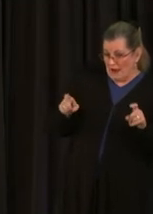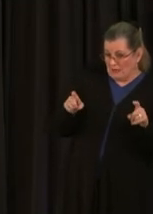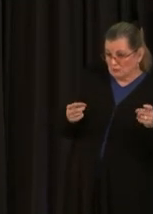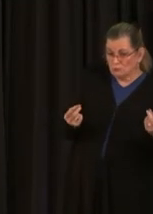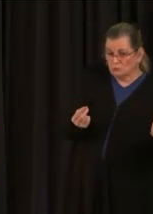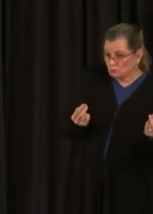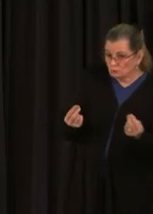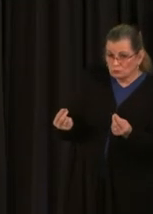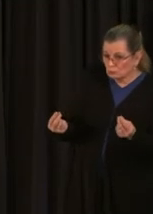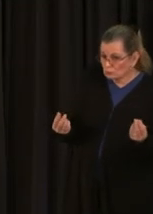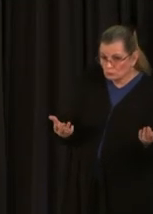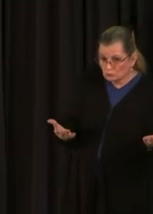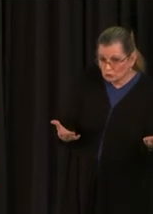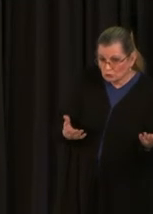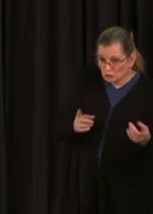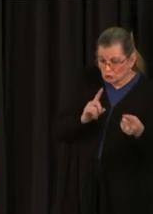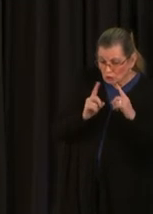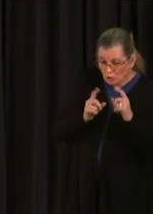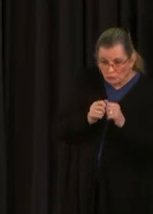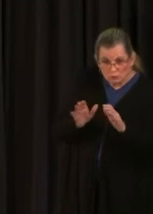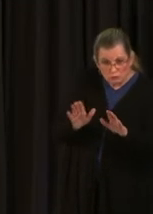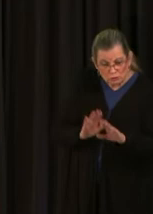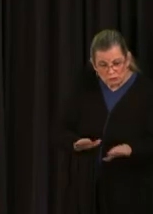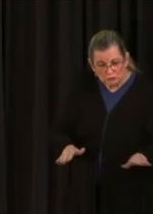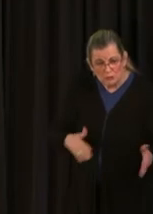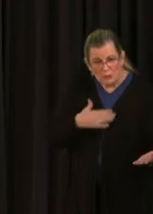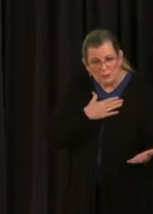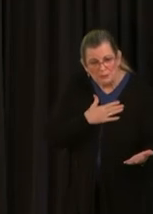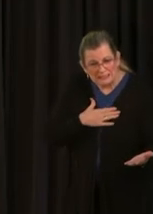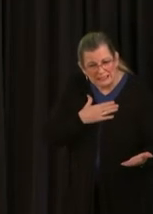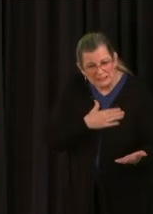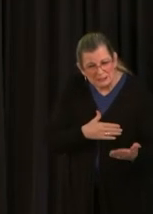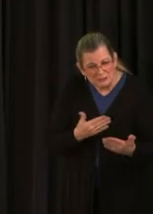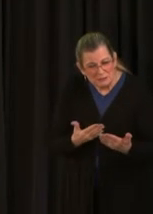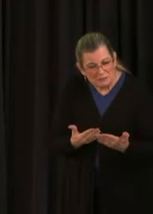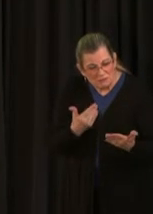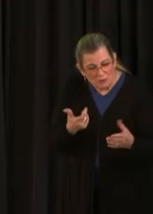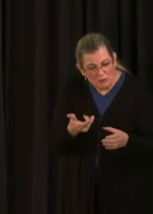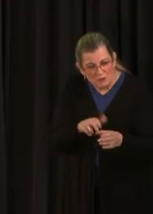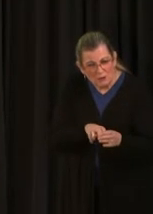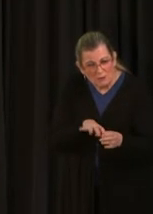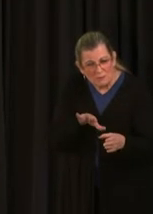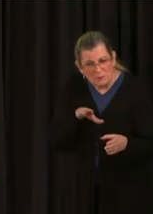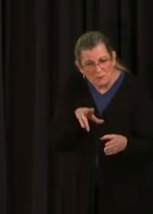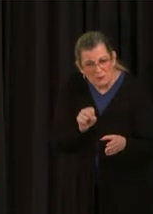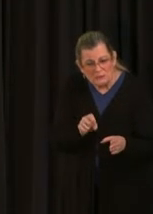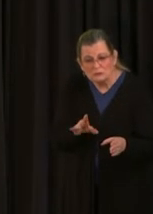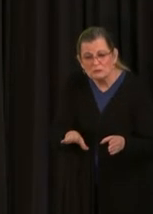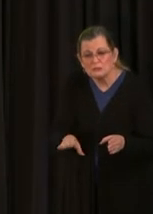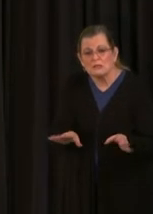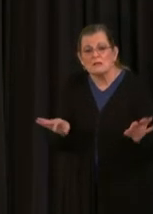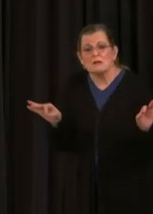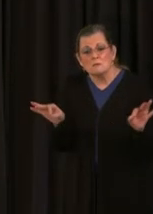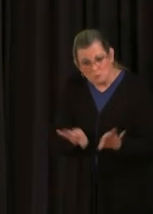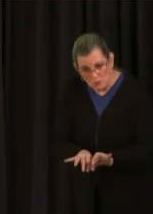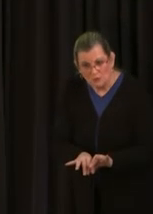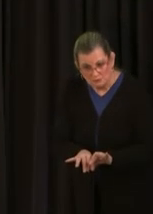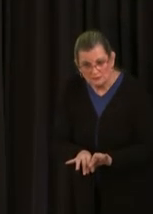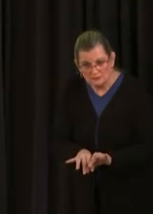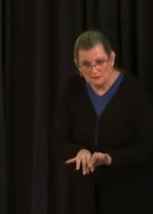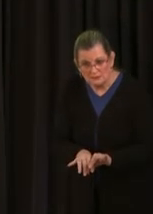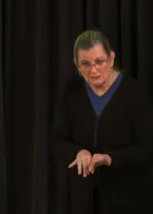self-awareness screening form prior to entering the grounds. And if